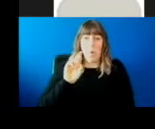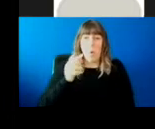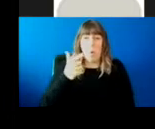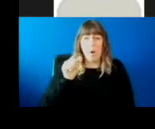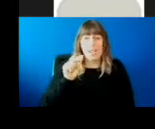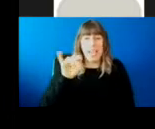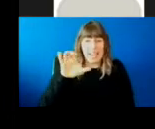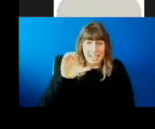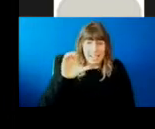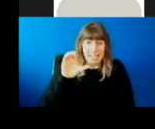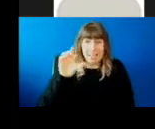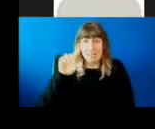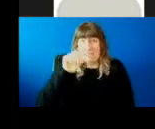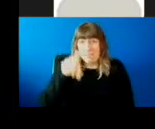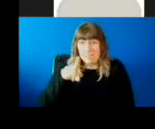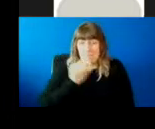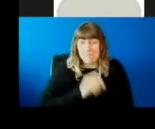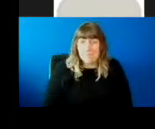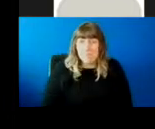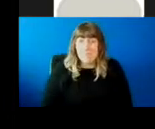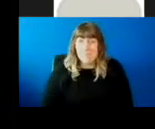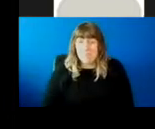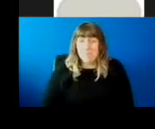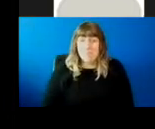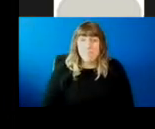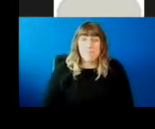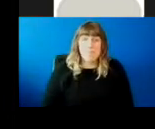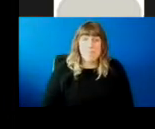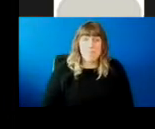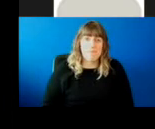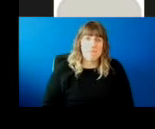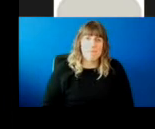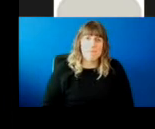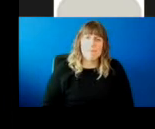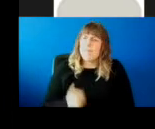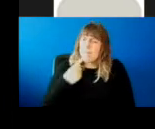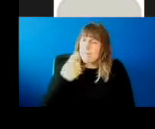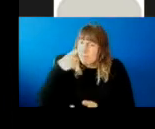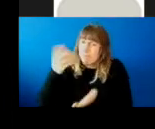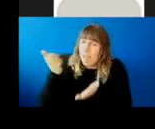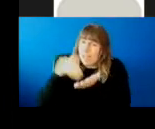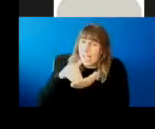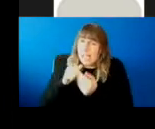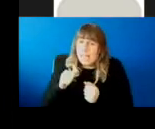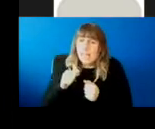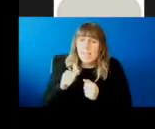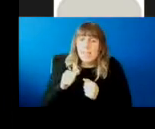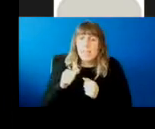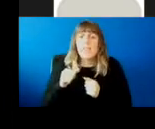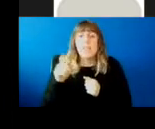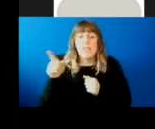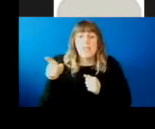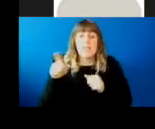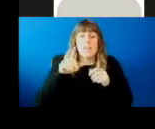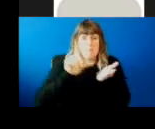Maybe we'll just take that quickly, and then I'll throw you into the other 2 tools questions. So sorry, Sue, can you repeat that? Does using the publishing tools